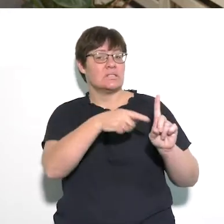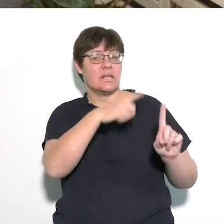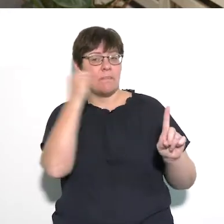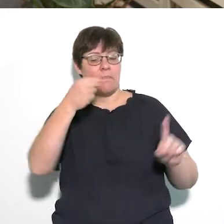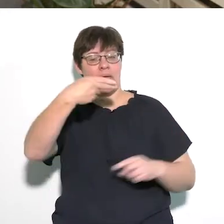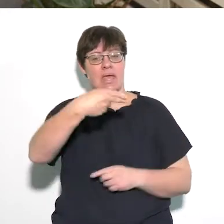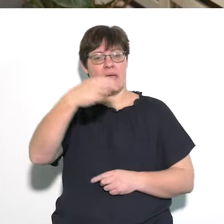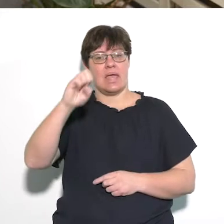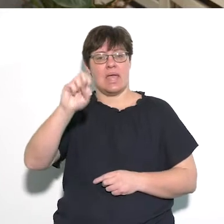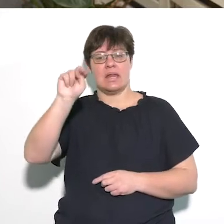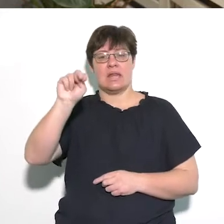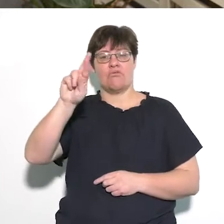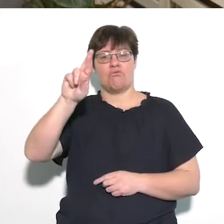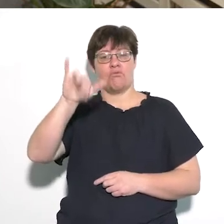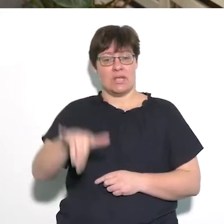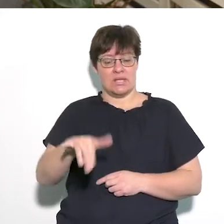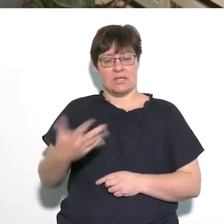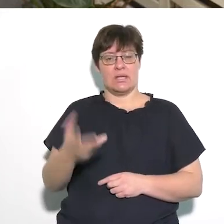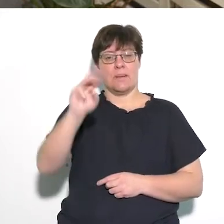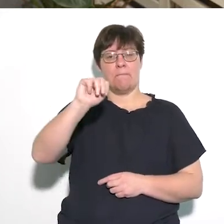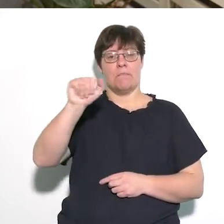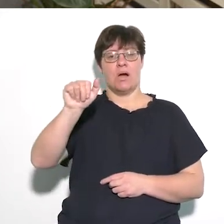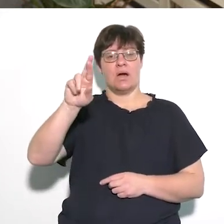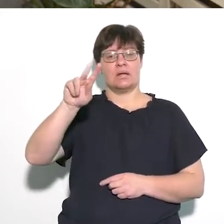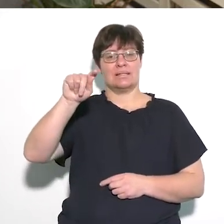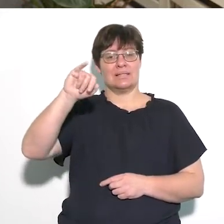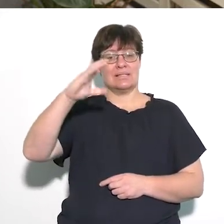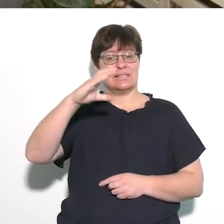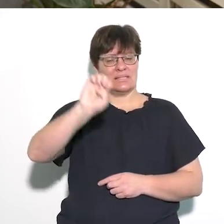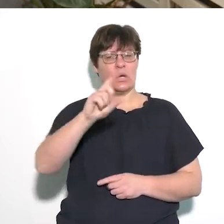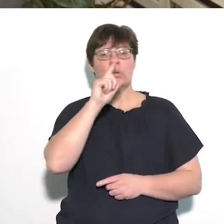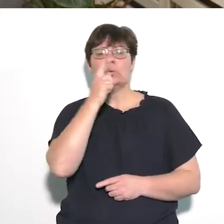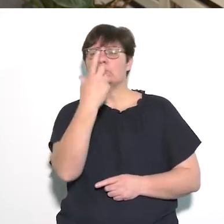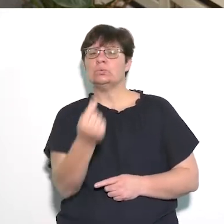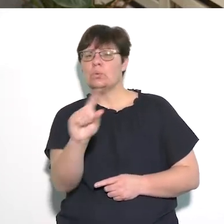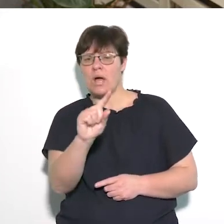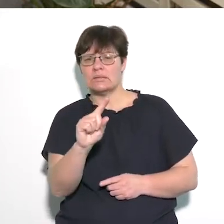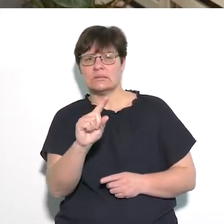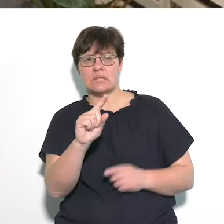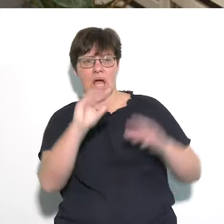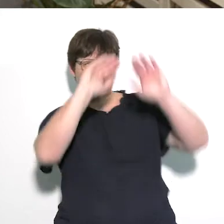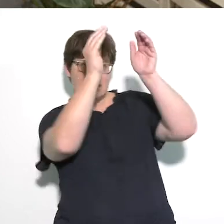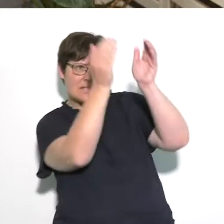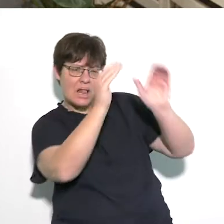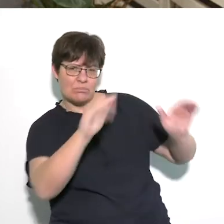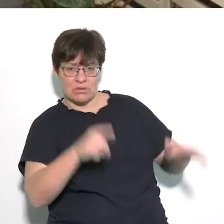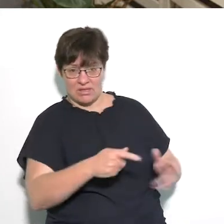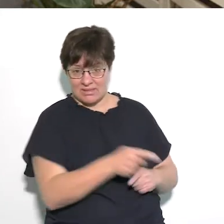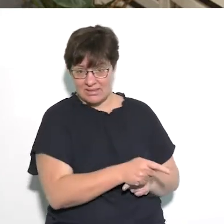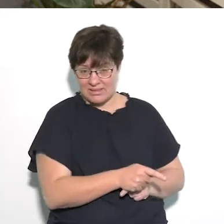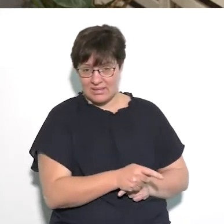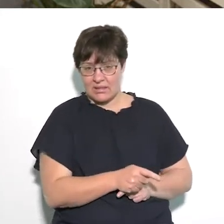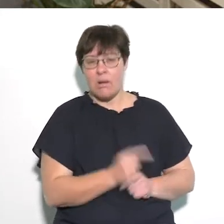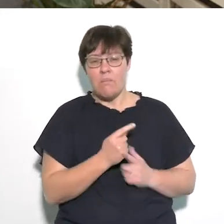of Henry Matisse, and he enjoys sculpturing, and he's famous for his draftsmanship and